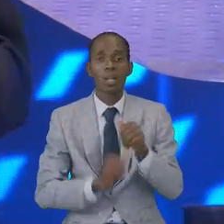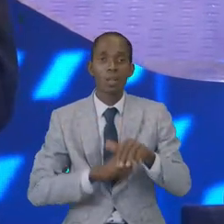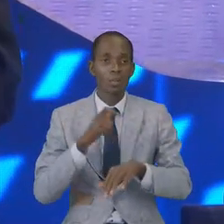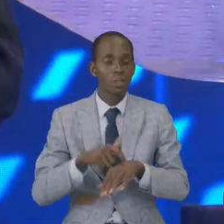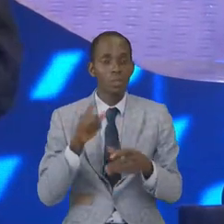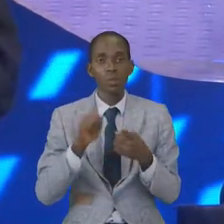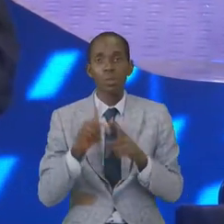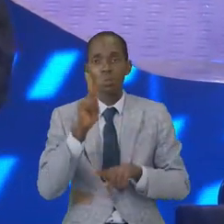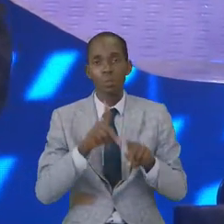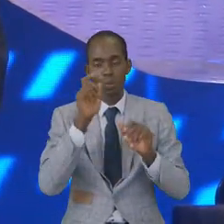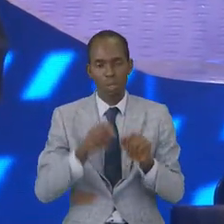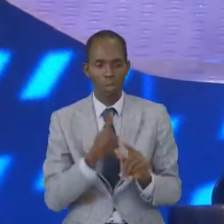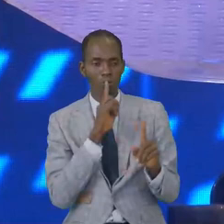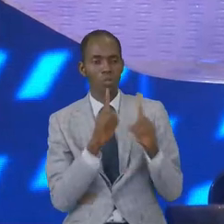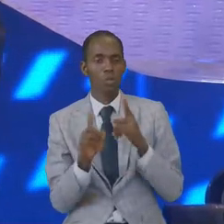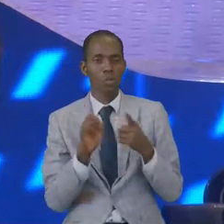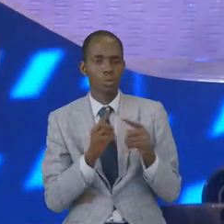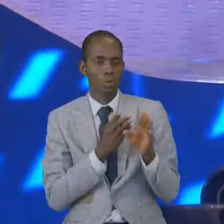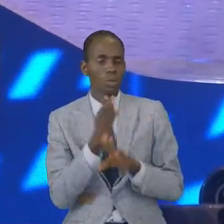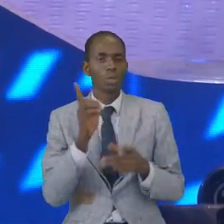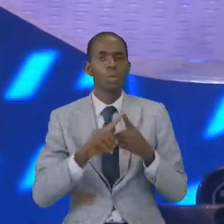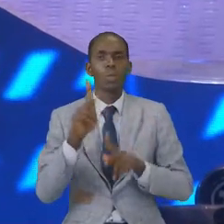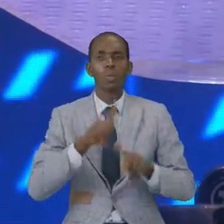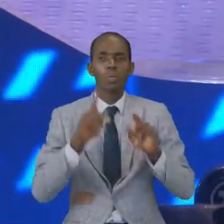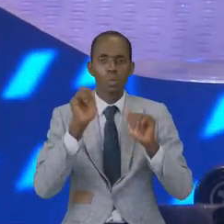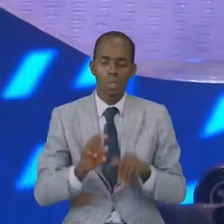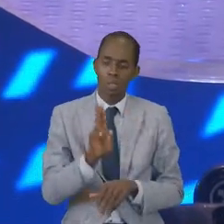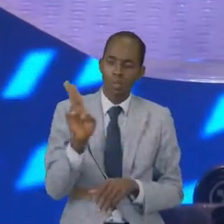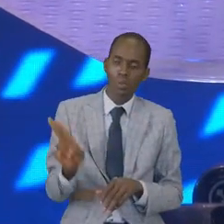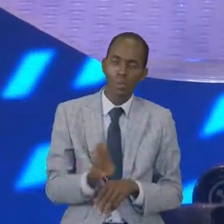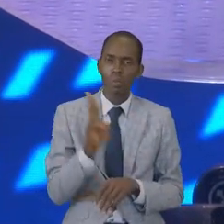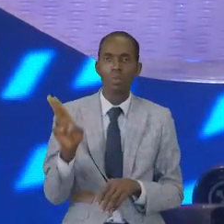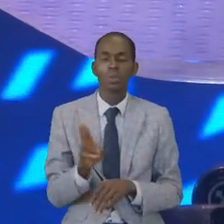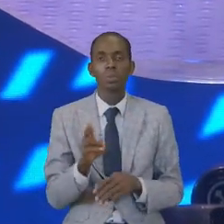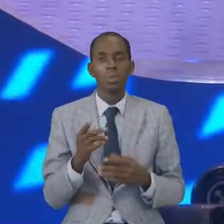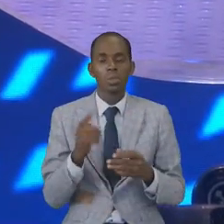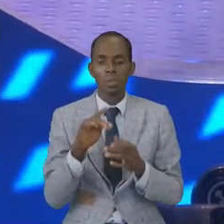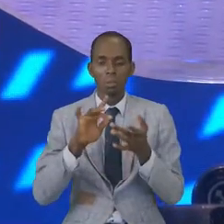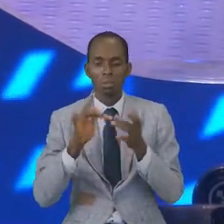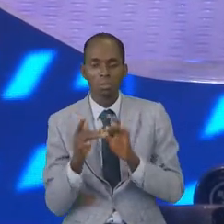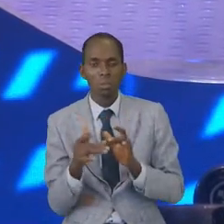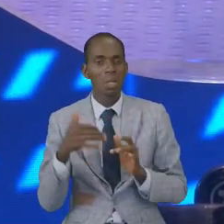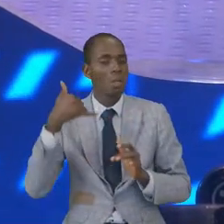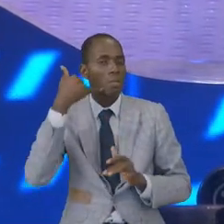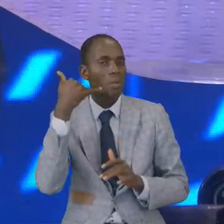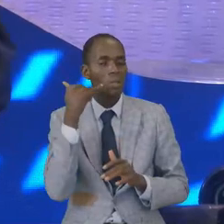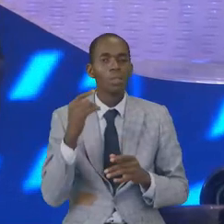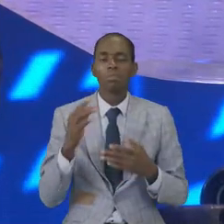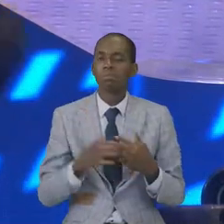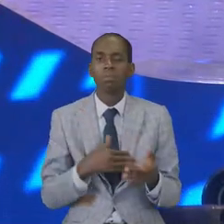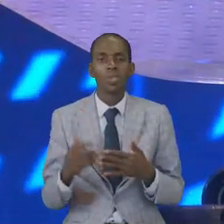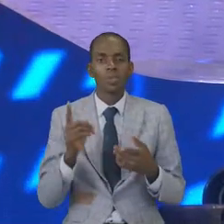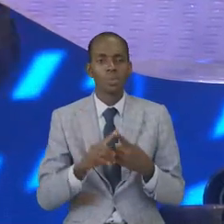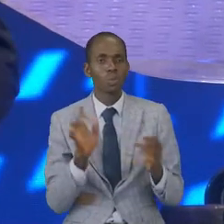to people you can talk to directly, to people you can use the media, the telephone, whatever, to reach